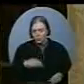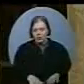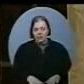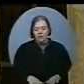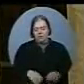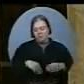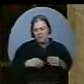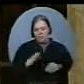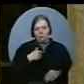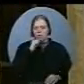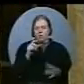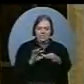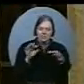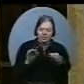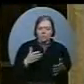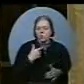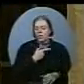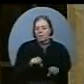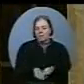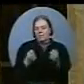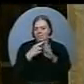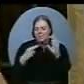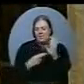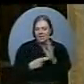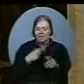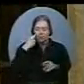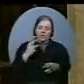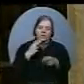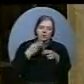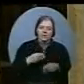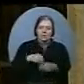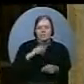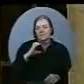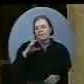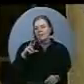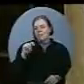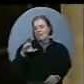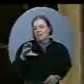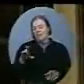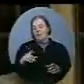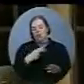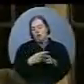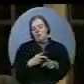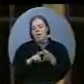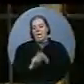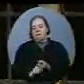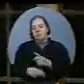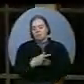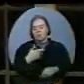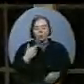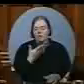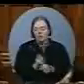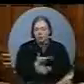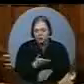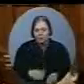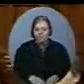the quasi-judicial standing of the CRTC with this partisan appointment? Here. The Honourable Minister of